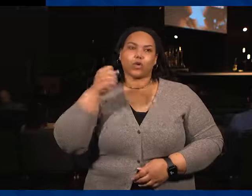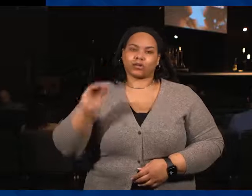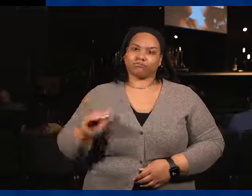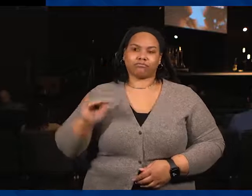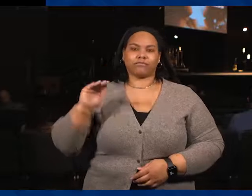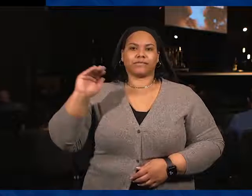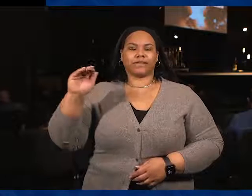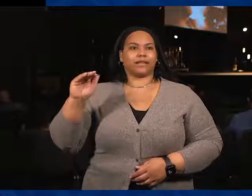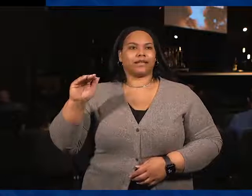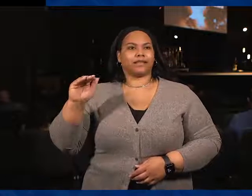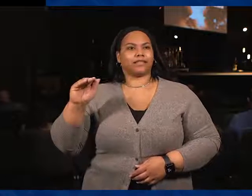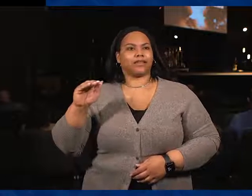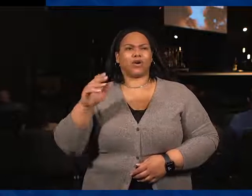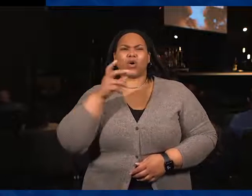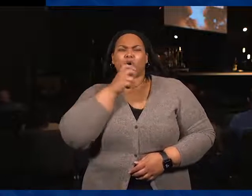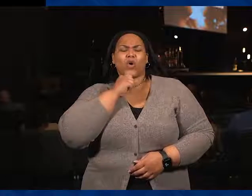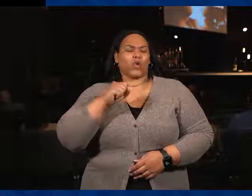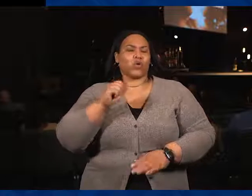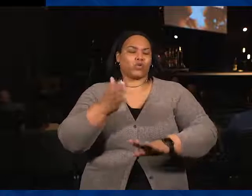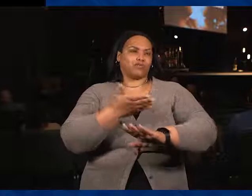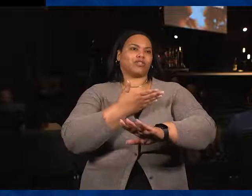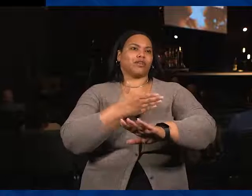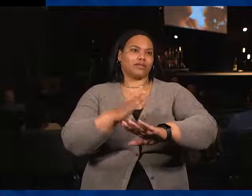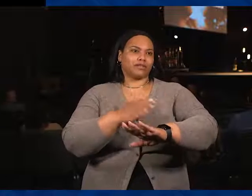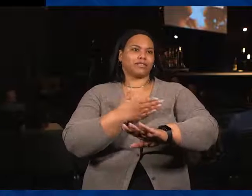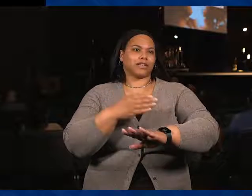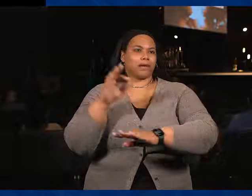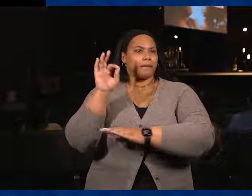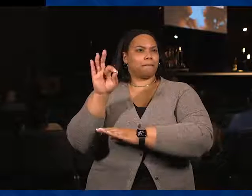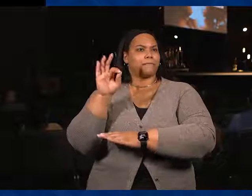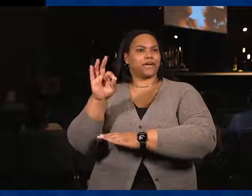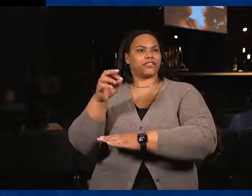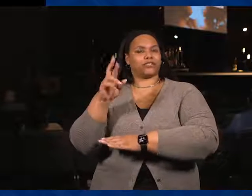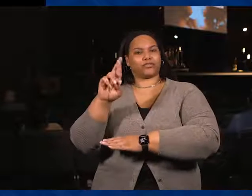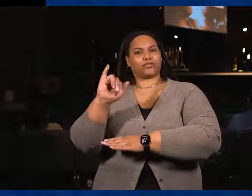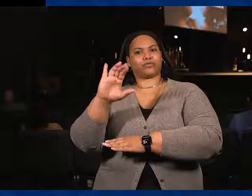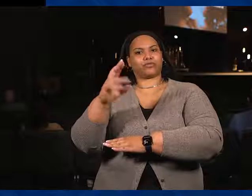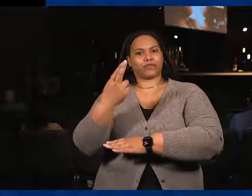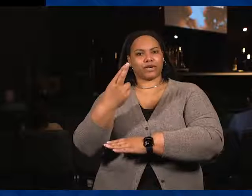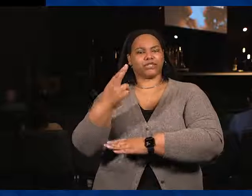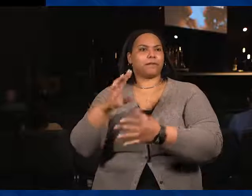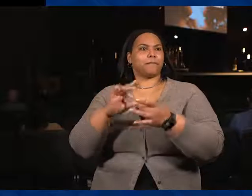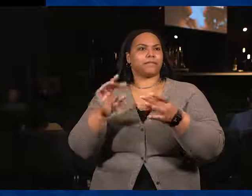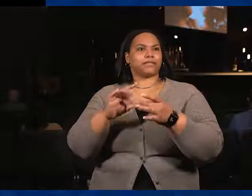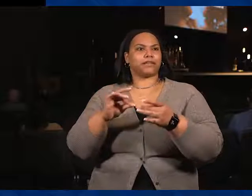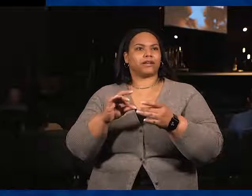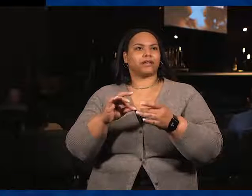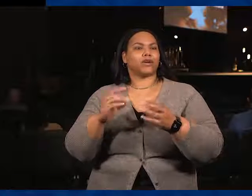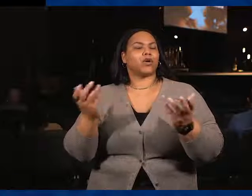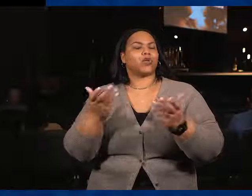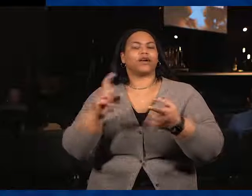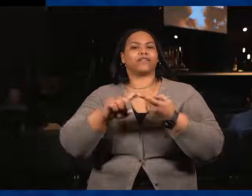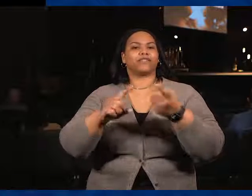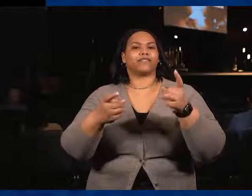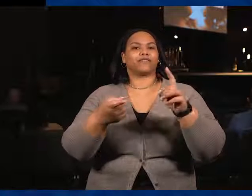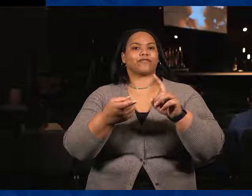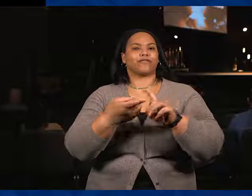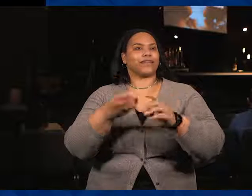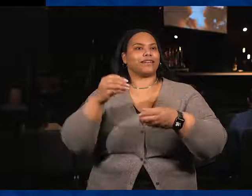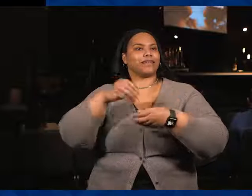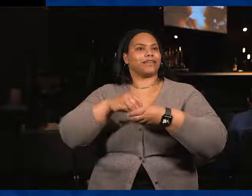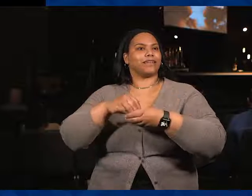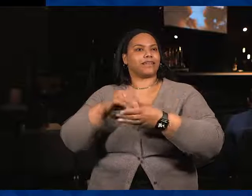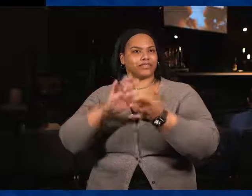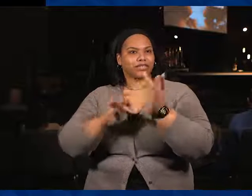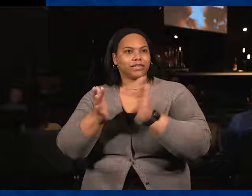Pastor Rich mentioned one last week that caught my attention. What a friend we have in Jesus. All